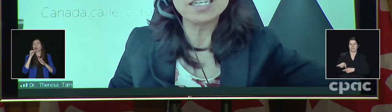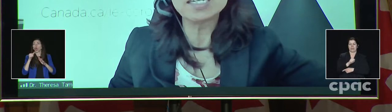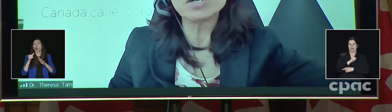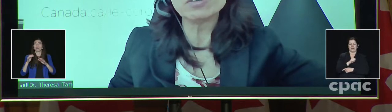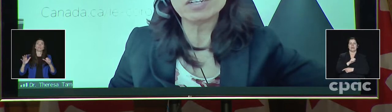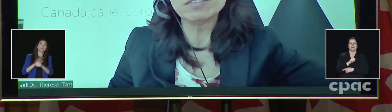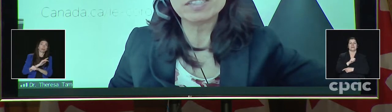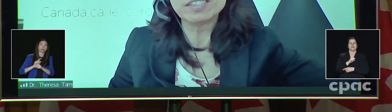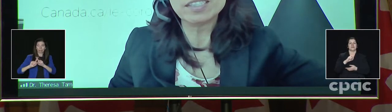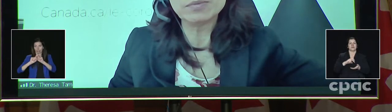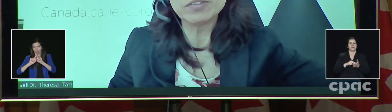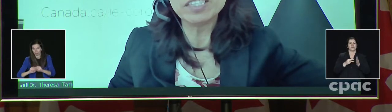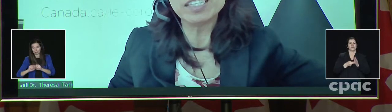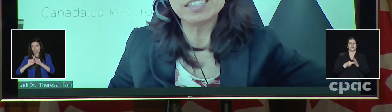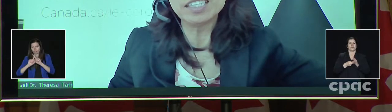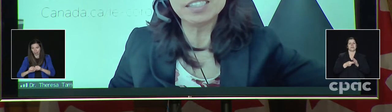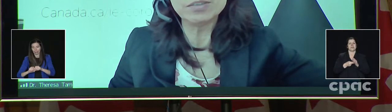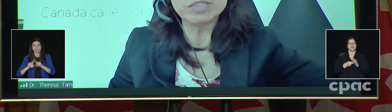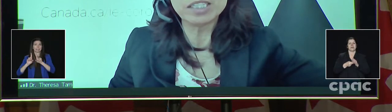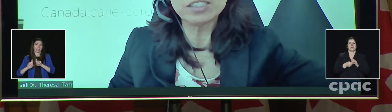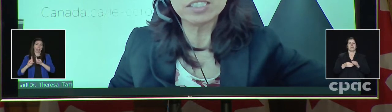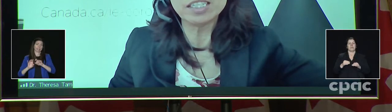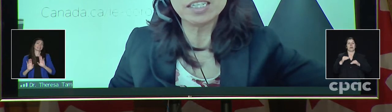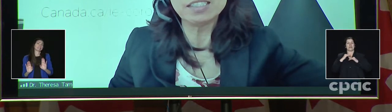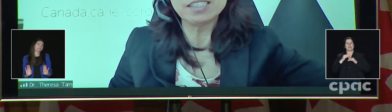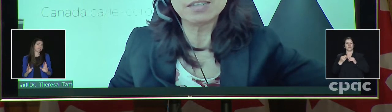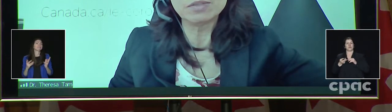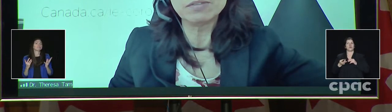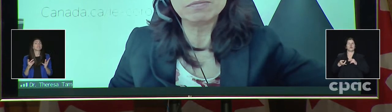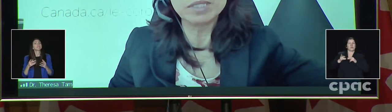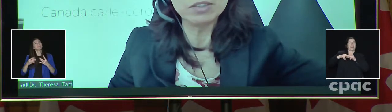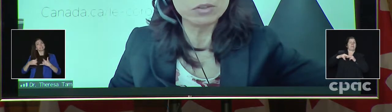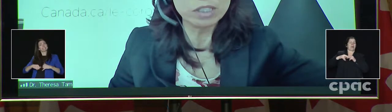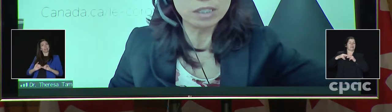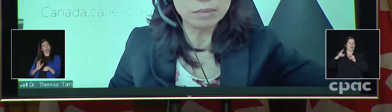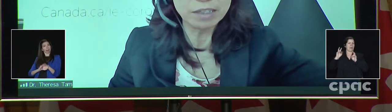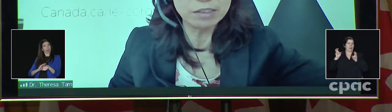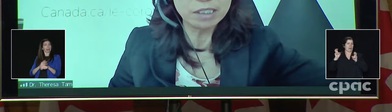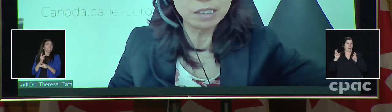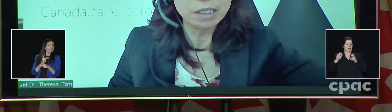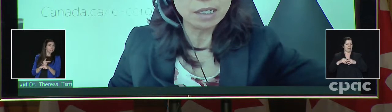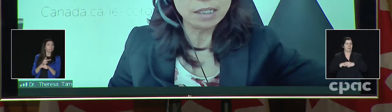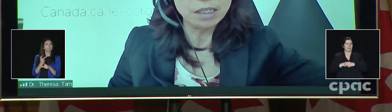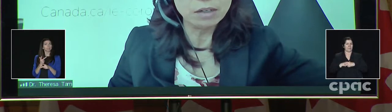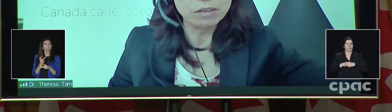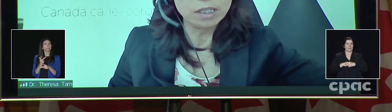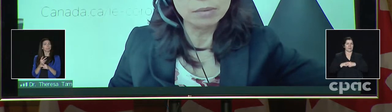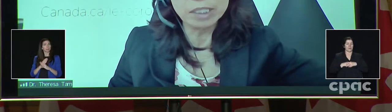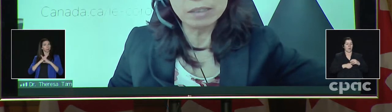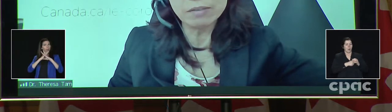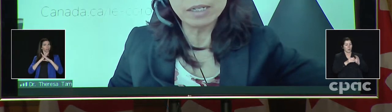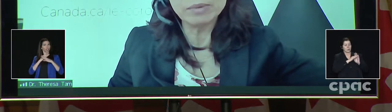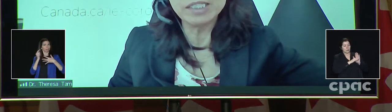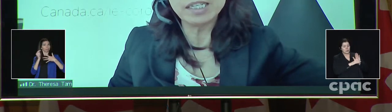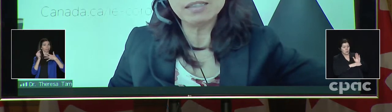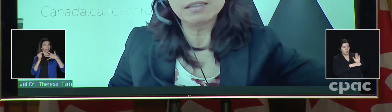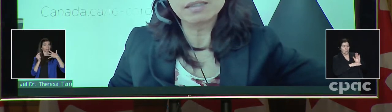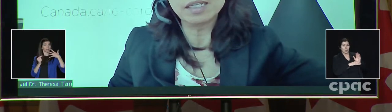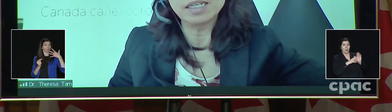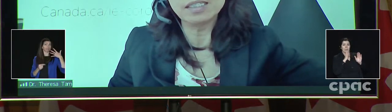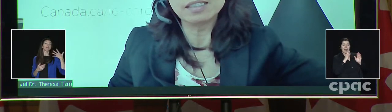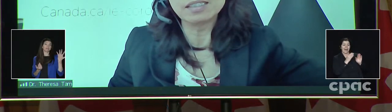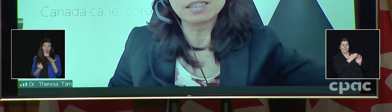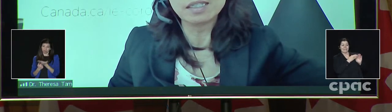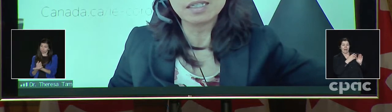not let go of some of the other layers of protection that we've been talking about, and know the limits of the rapid